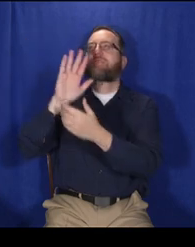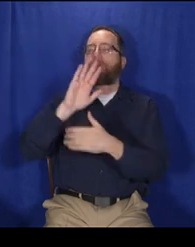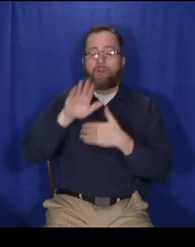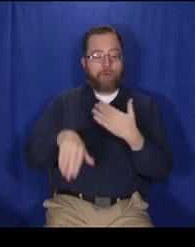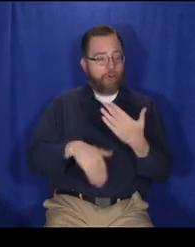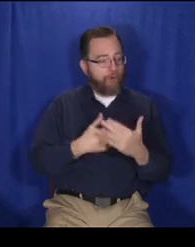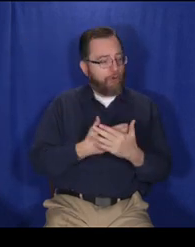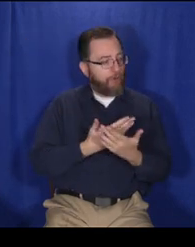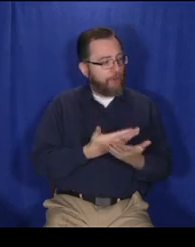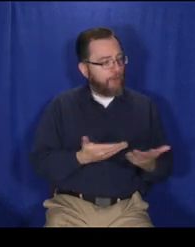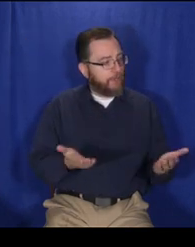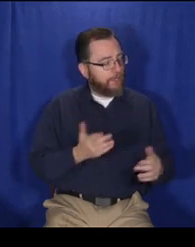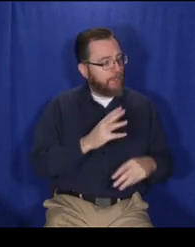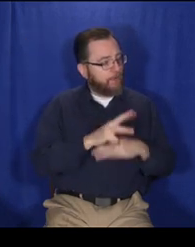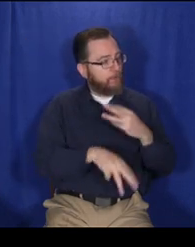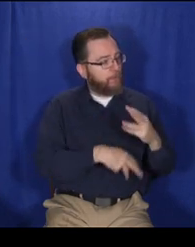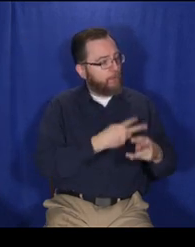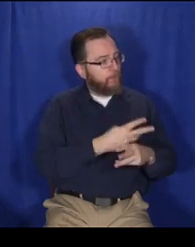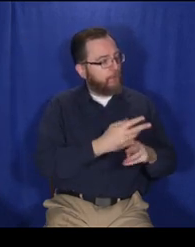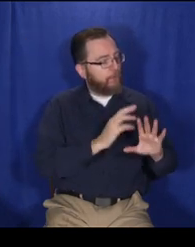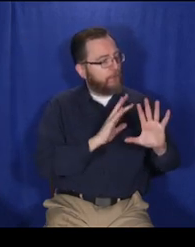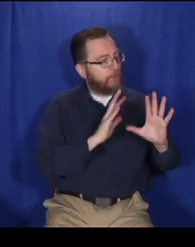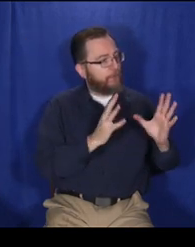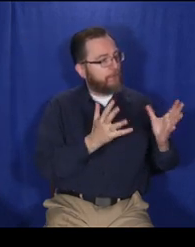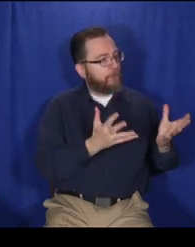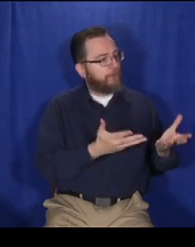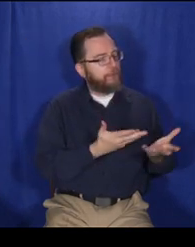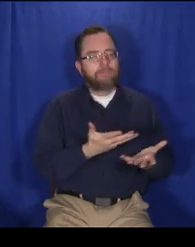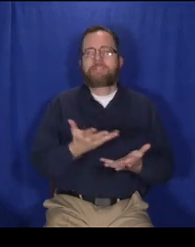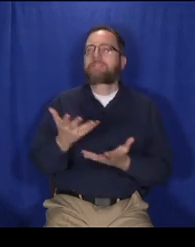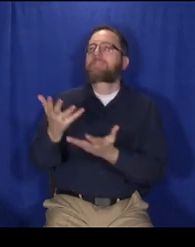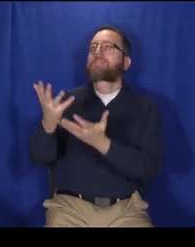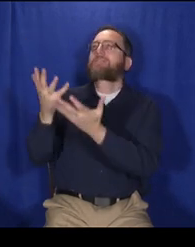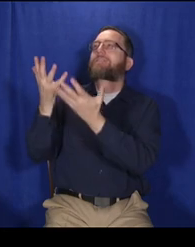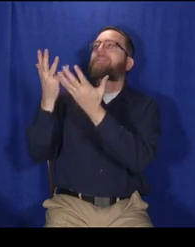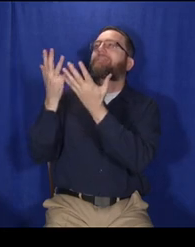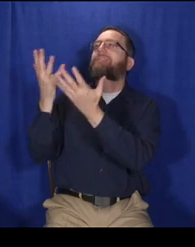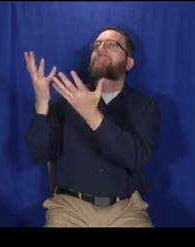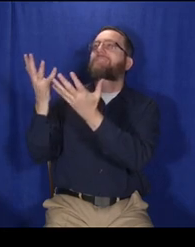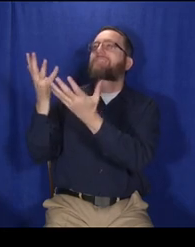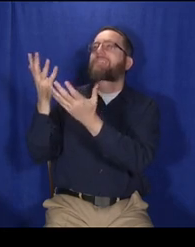Every part of my world,